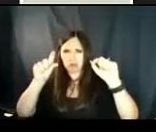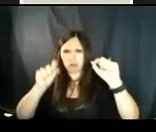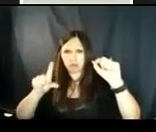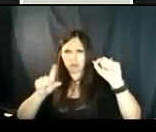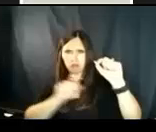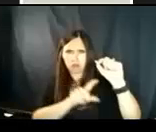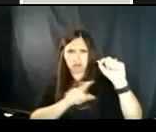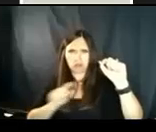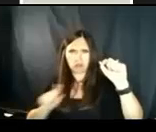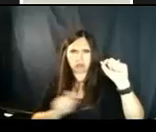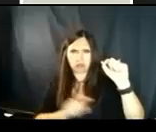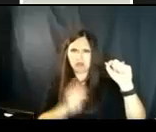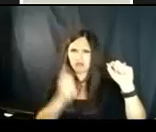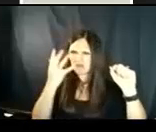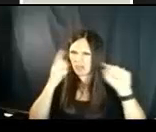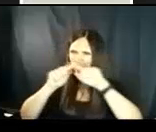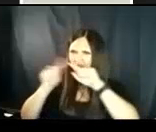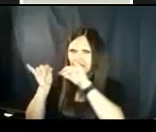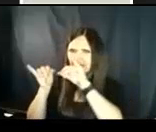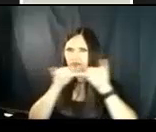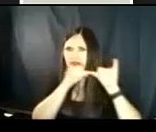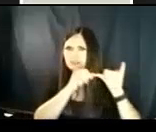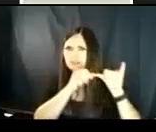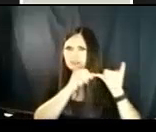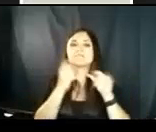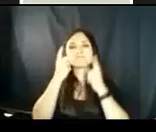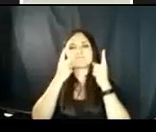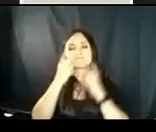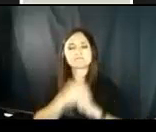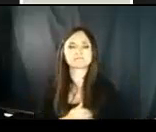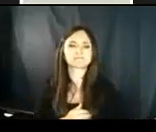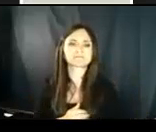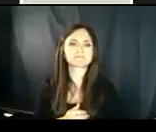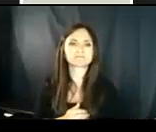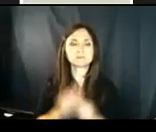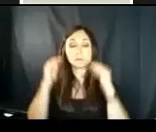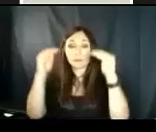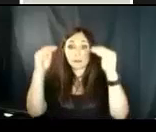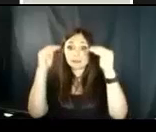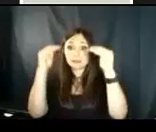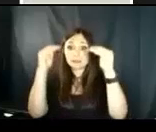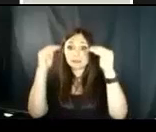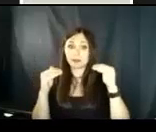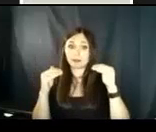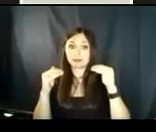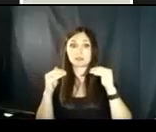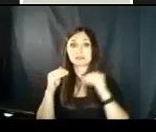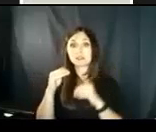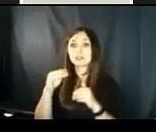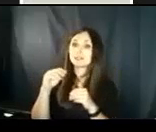sizes. So something to think about. The next one, which I'm really big on, is on font